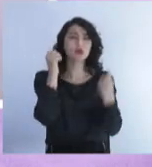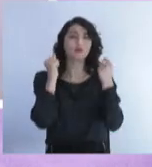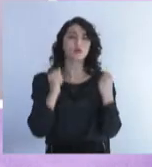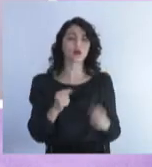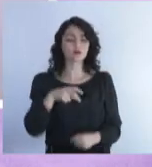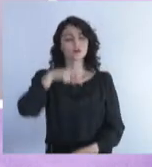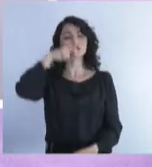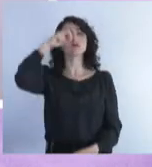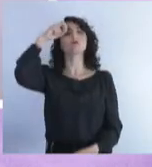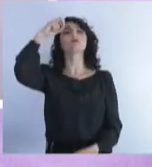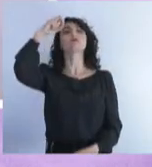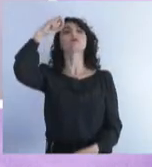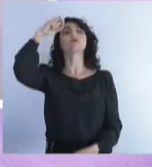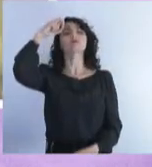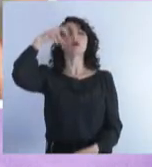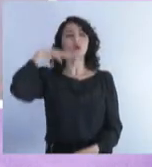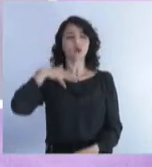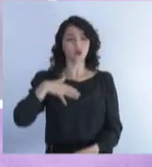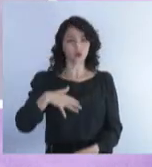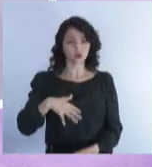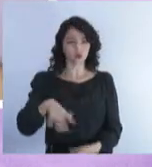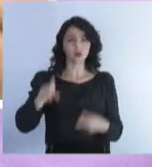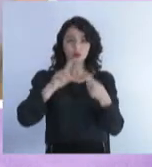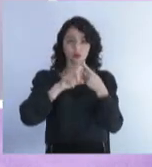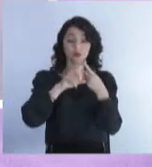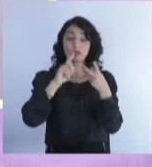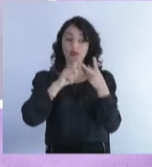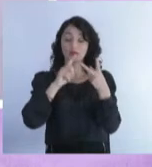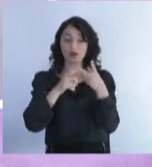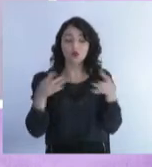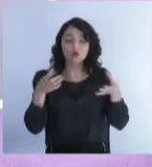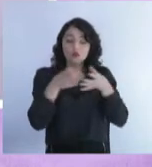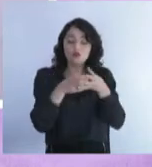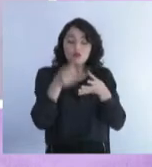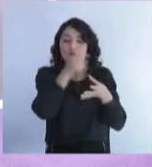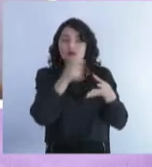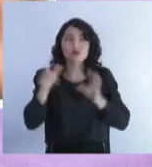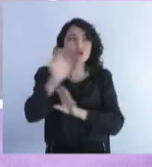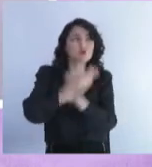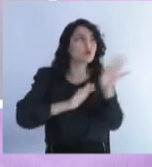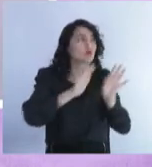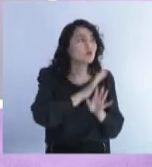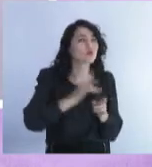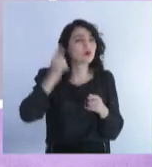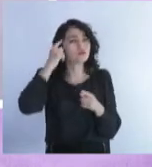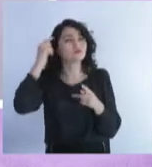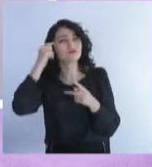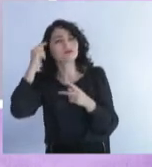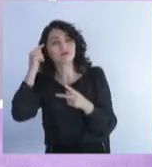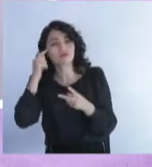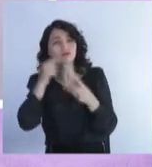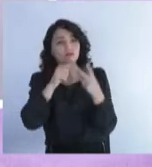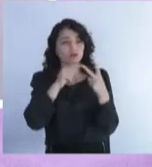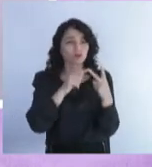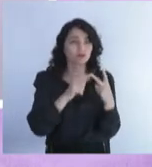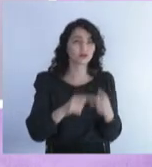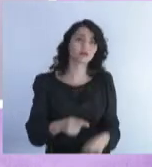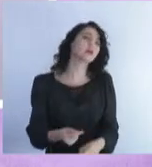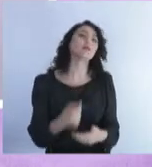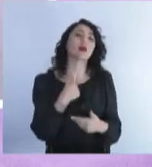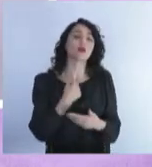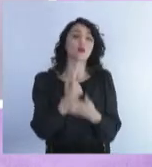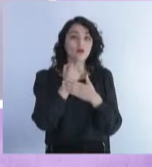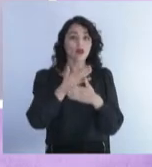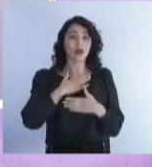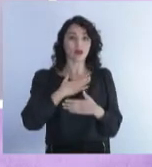breath exercise I showed you, you can add this circle of caring, and it leaves you in a better state.